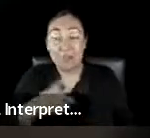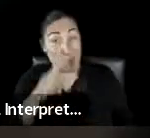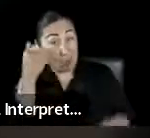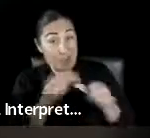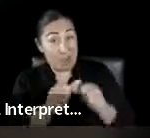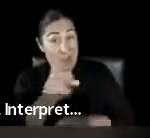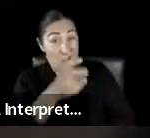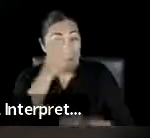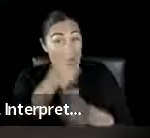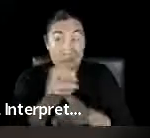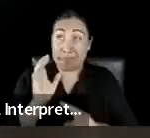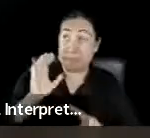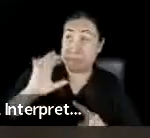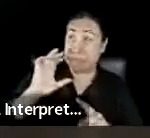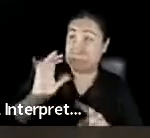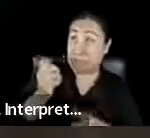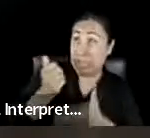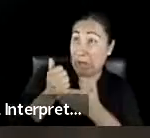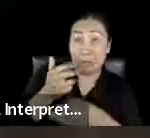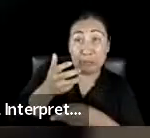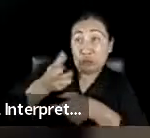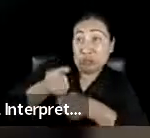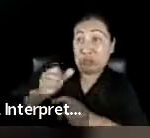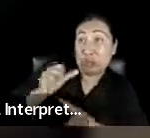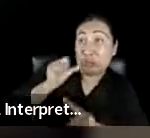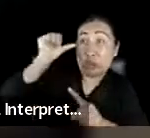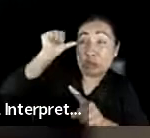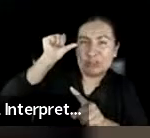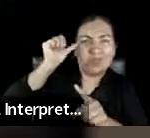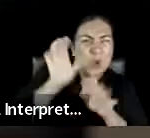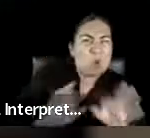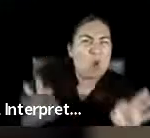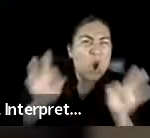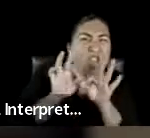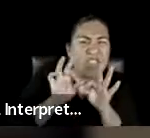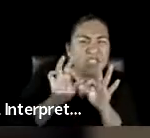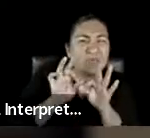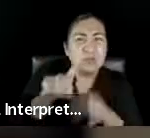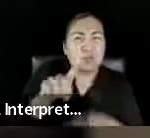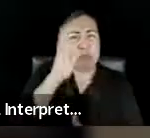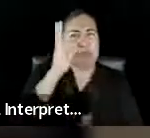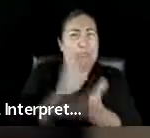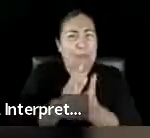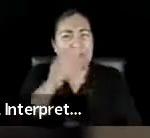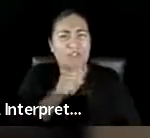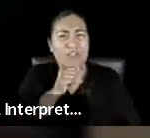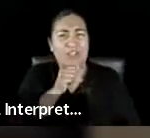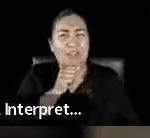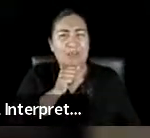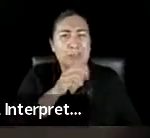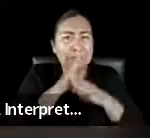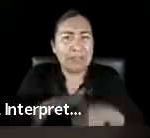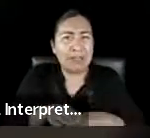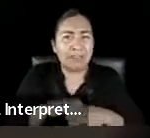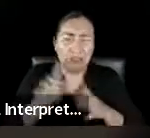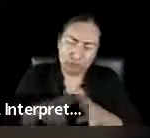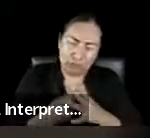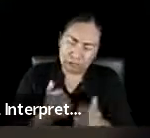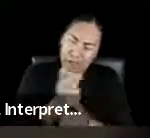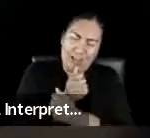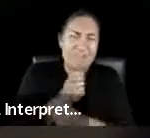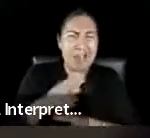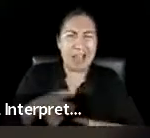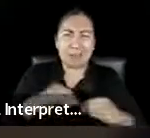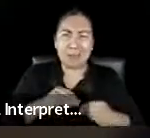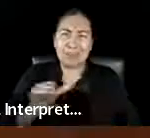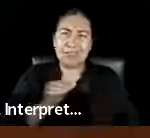out help, to find a trusted adult? It was worth it. You stopped suffering in silence and started to love and accept yourself. You will learn to trust